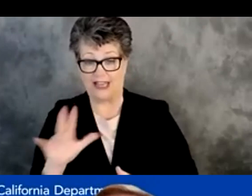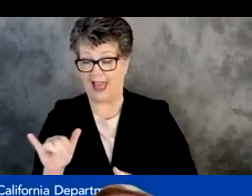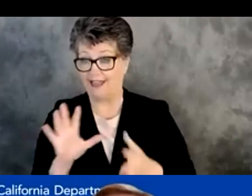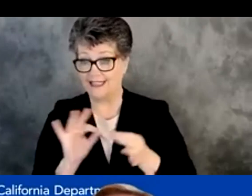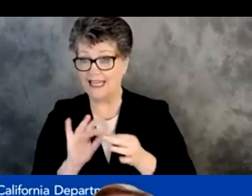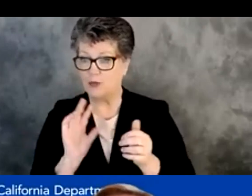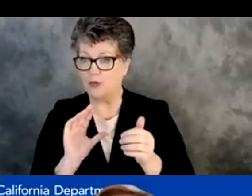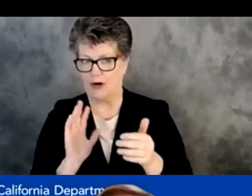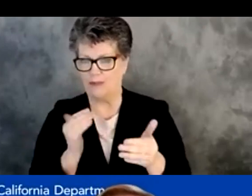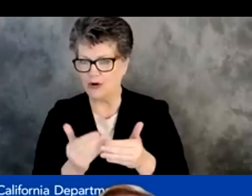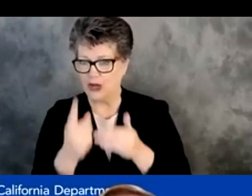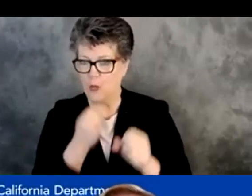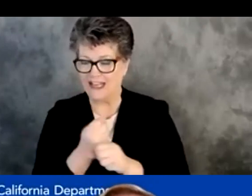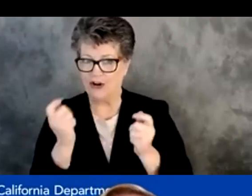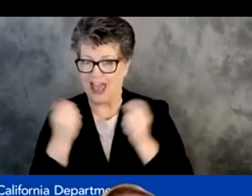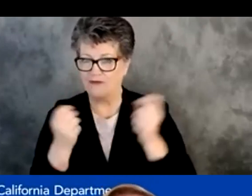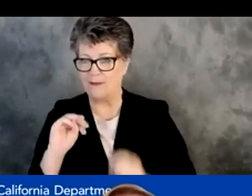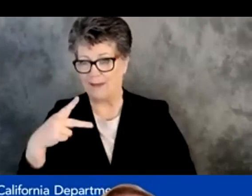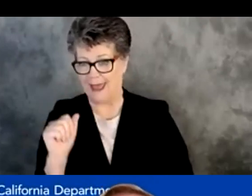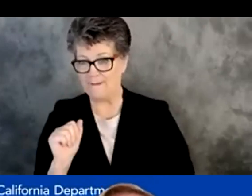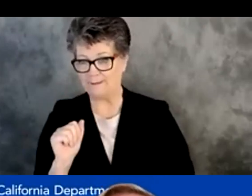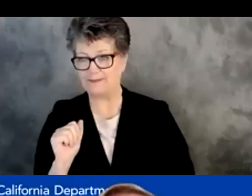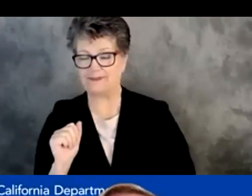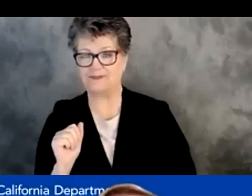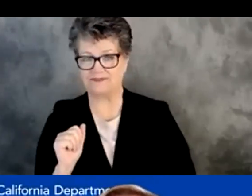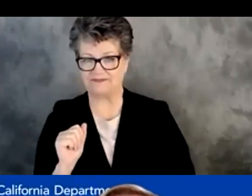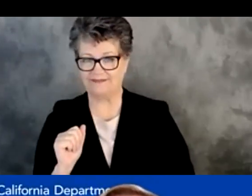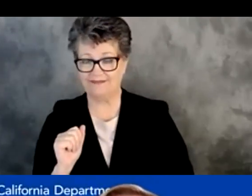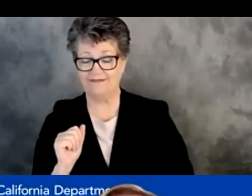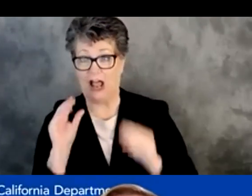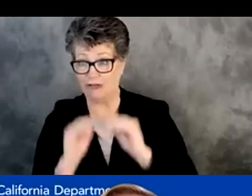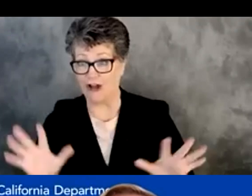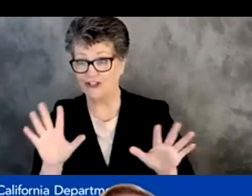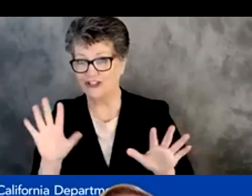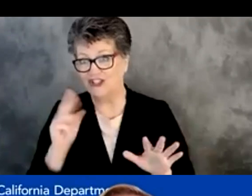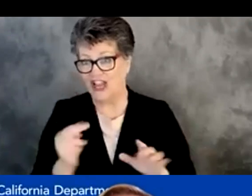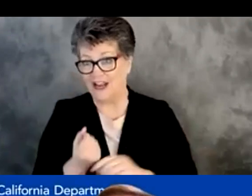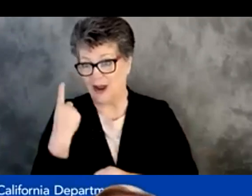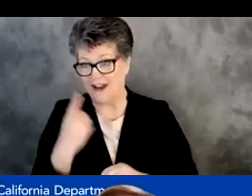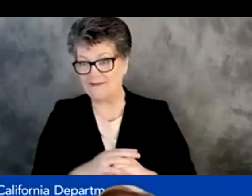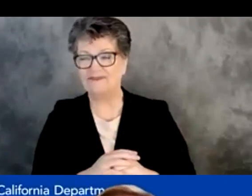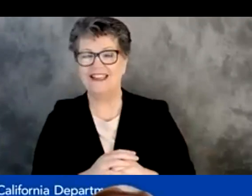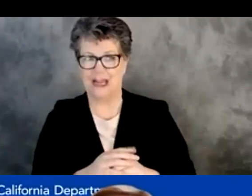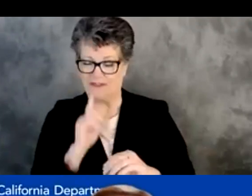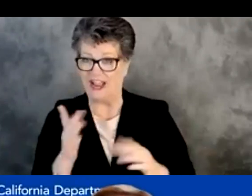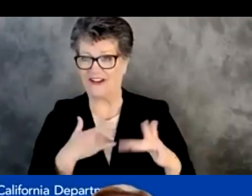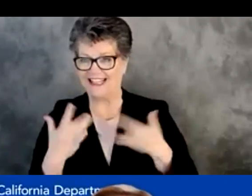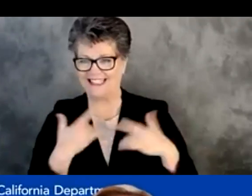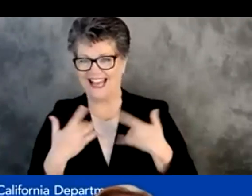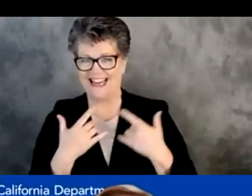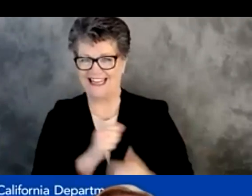approaching the 1-year anniversary of the Master Plan for Aging launch in January, and we're very excited that